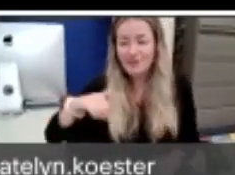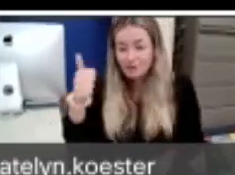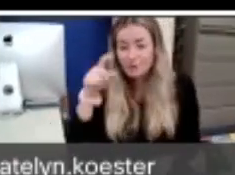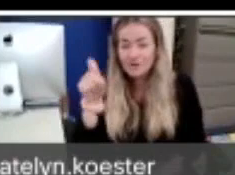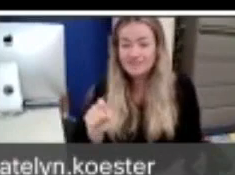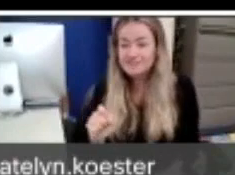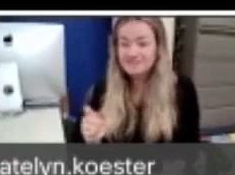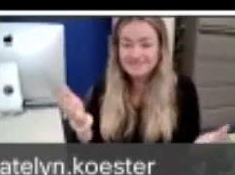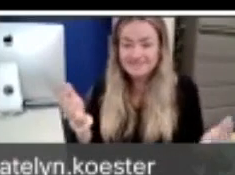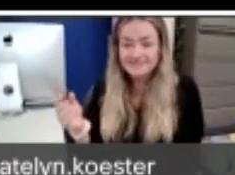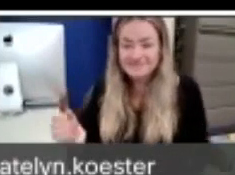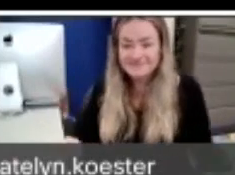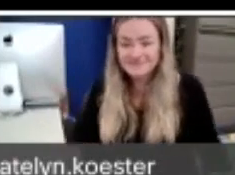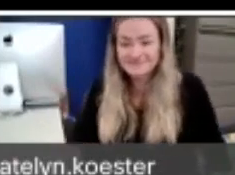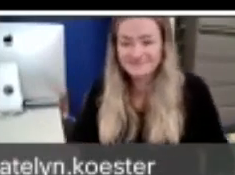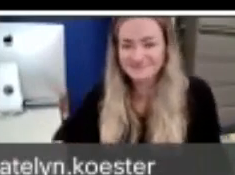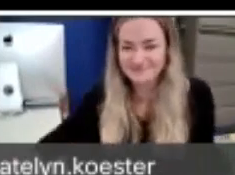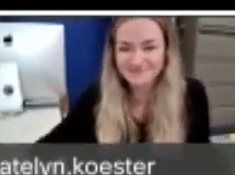That's wonderful information. Thank you, guys.